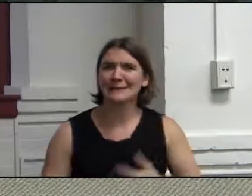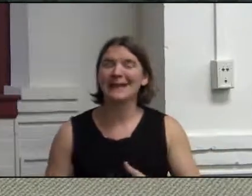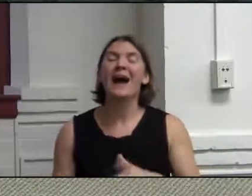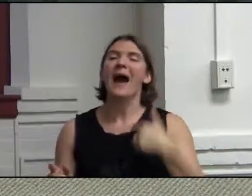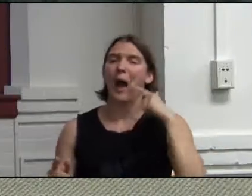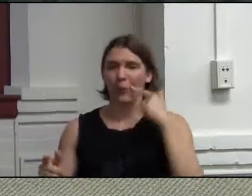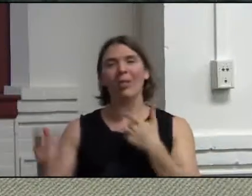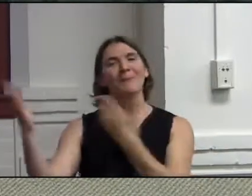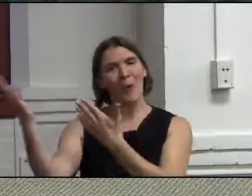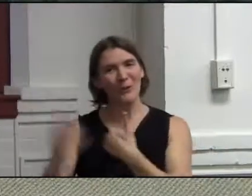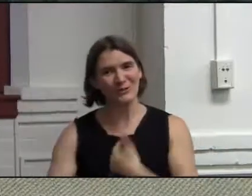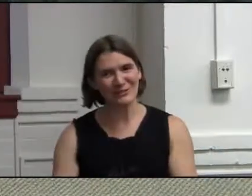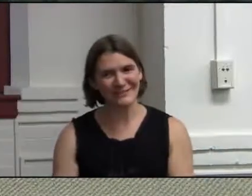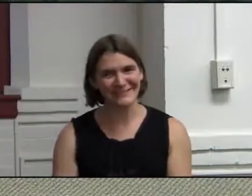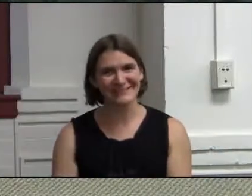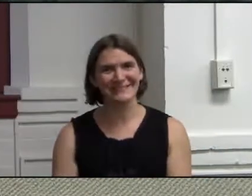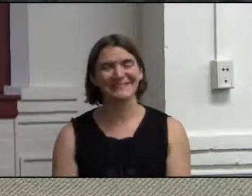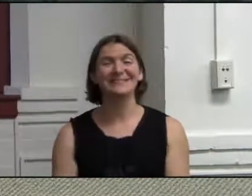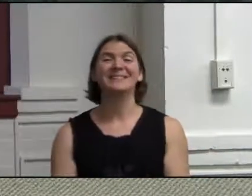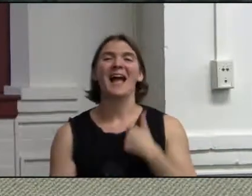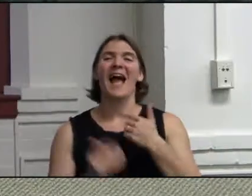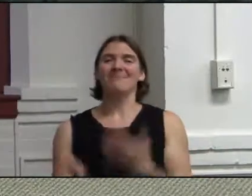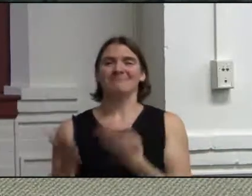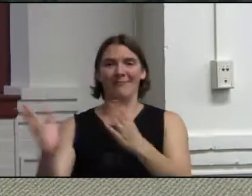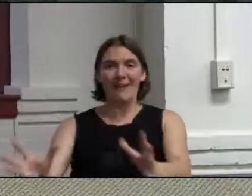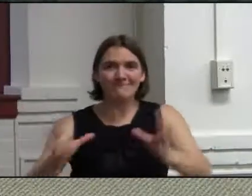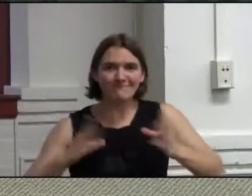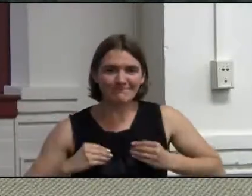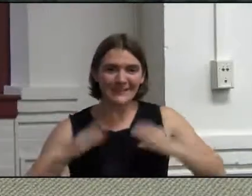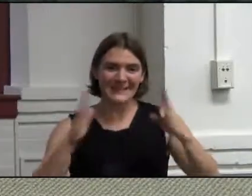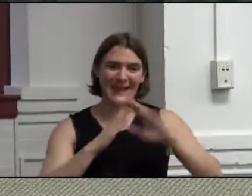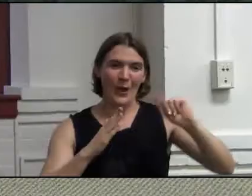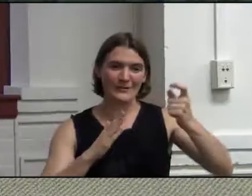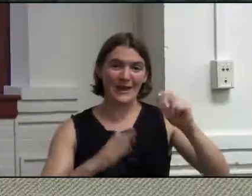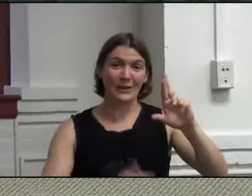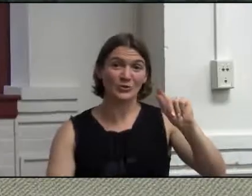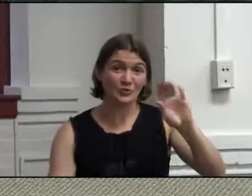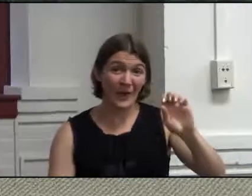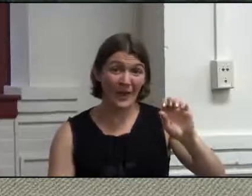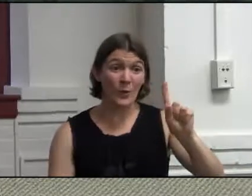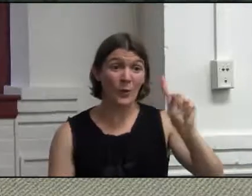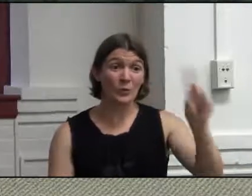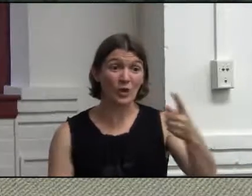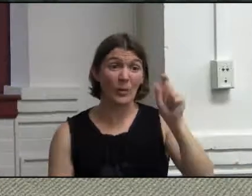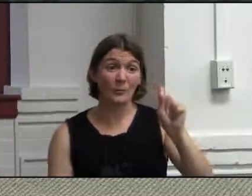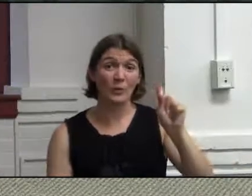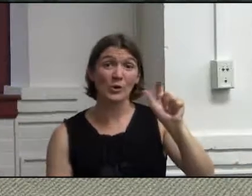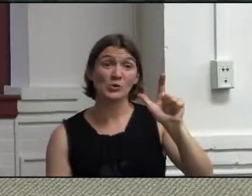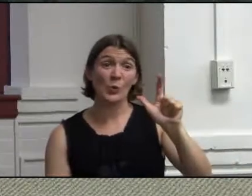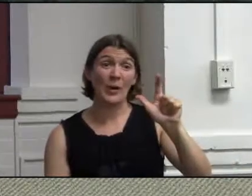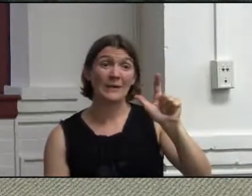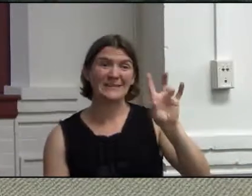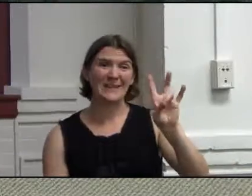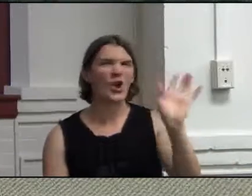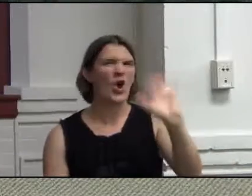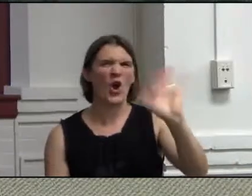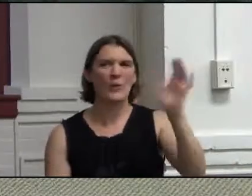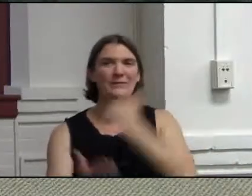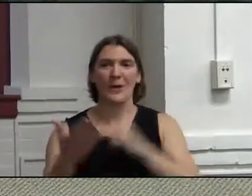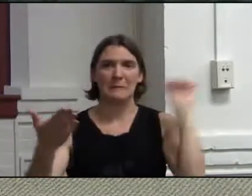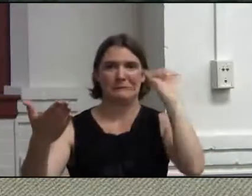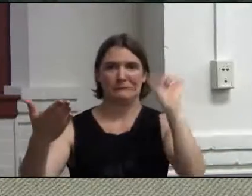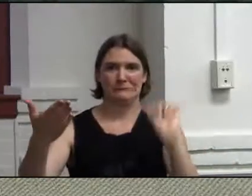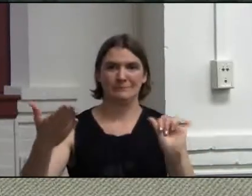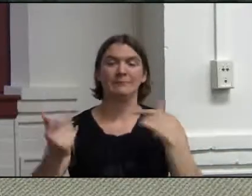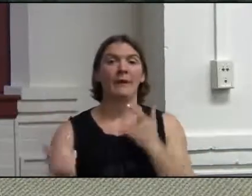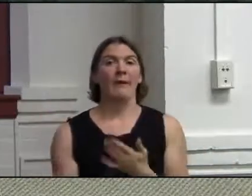I will make a motion to approve a municipal tax rate of $1.27, I shouldn't say it that way, should